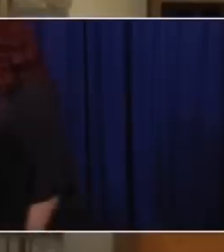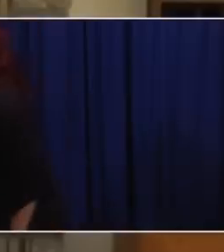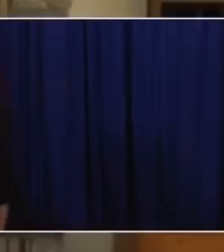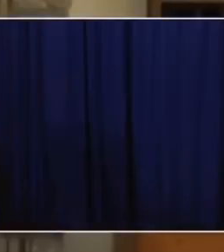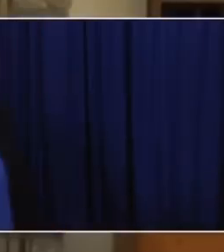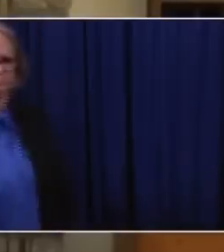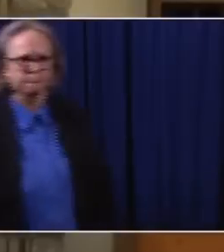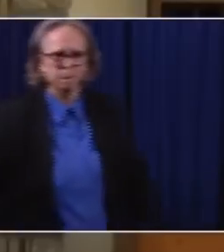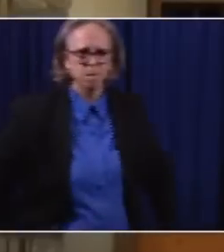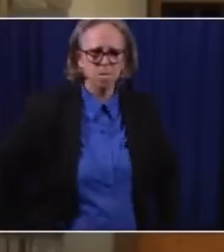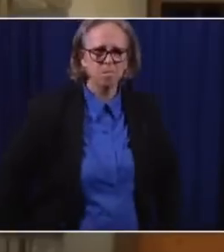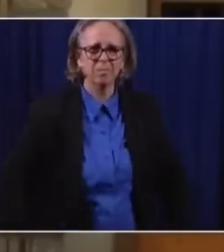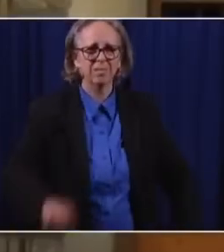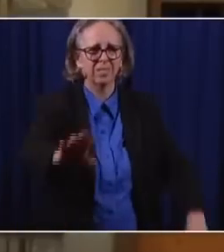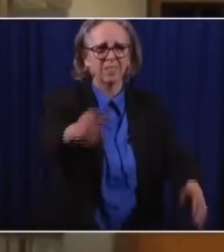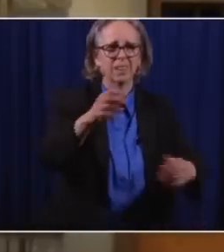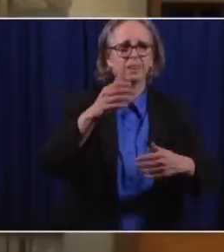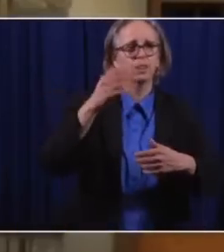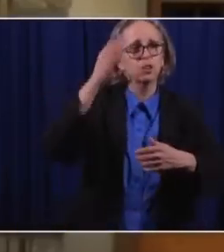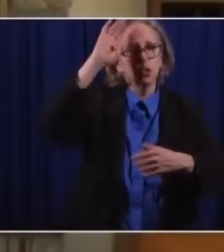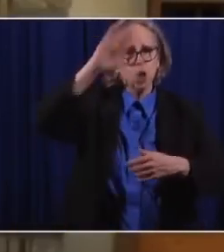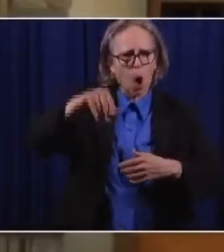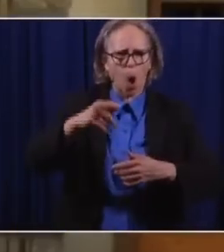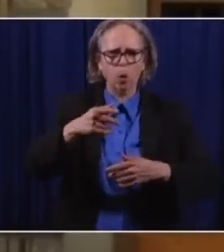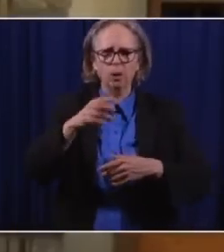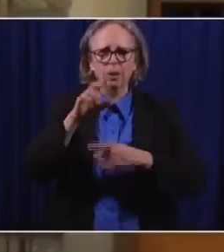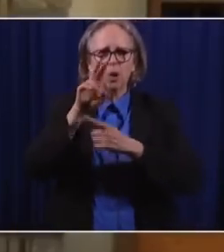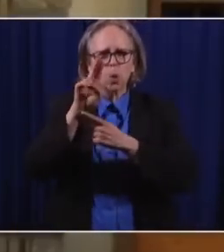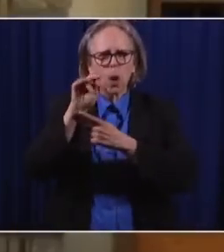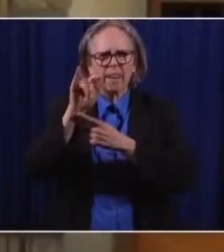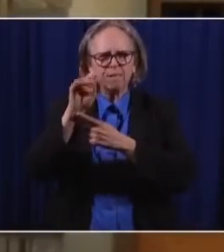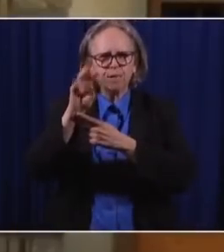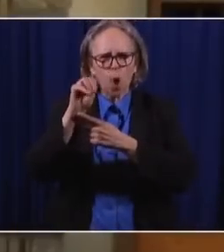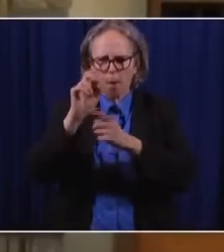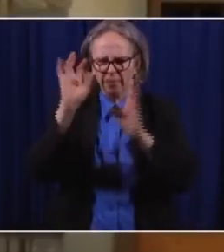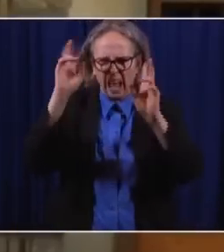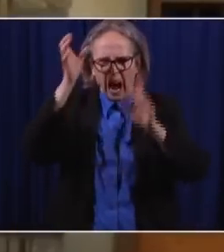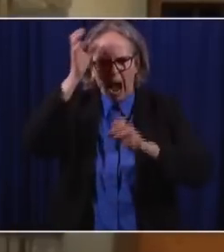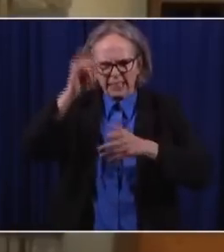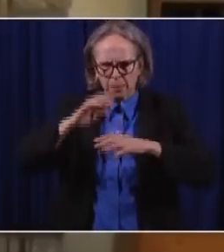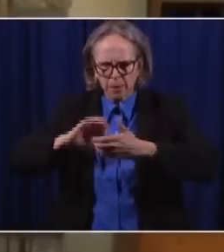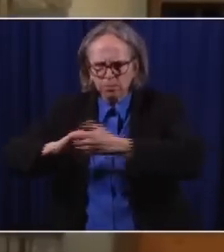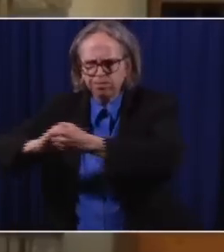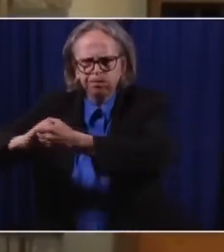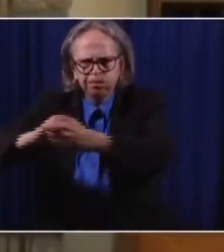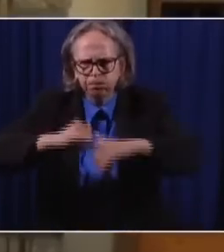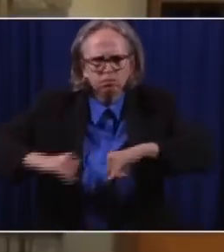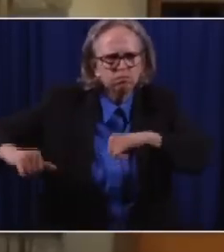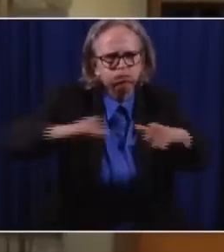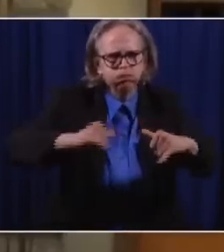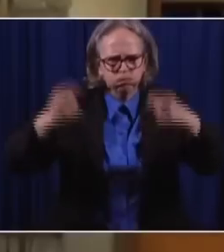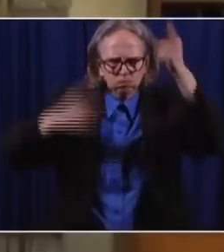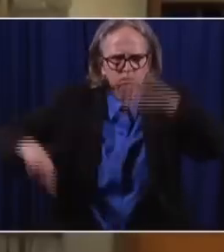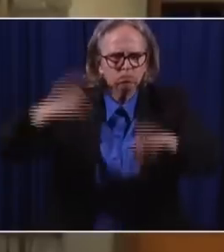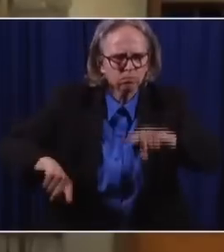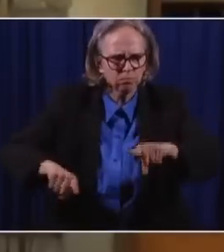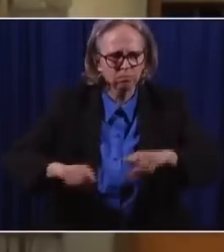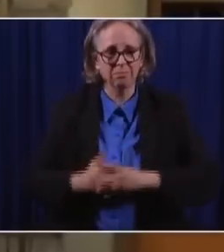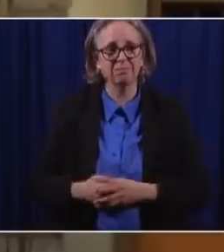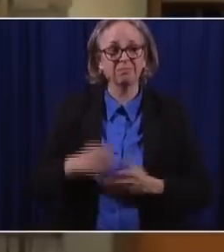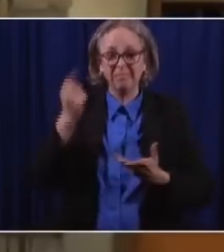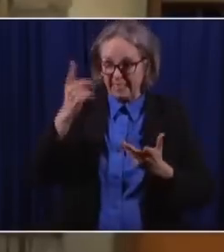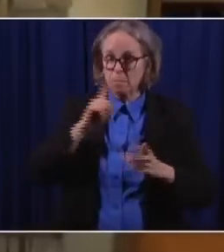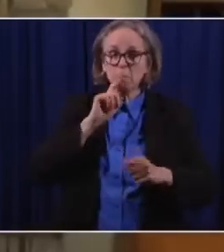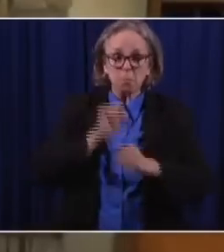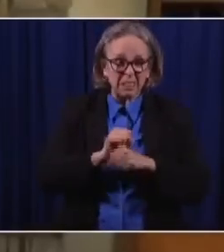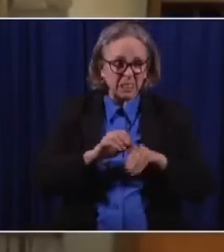uniform, and we have done that pretty much. The spread now, as you saw from the data, is throughout